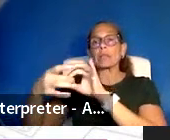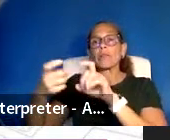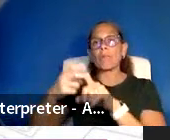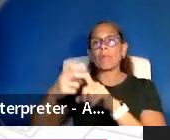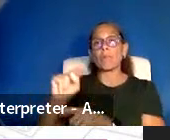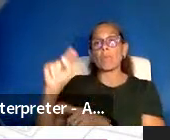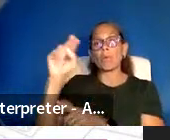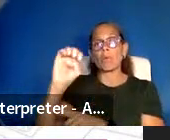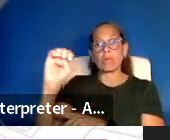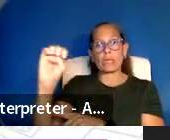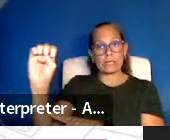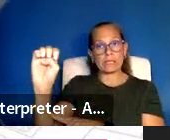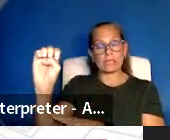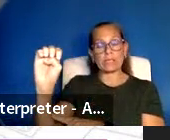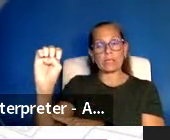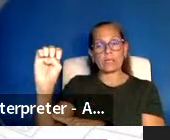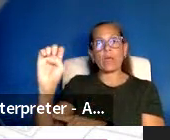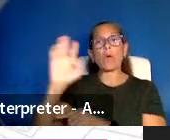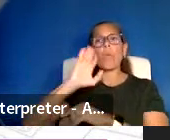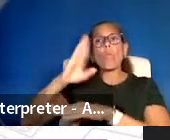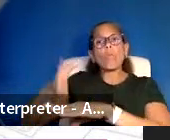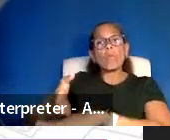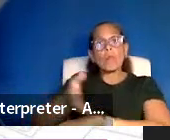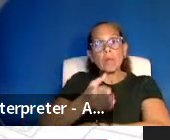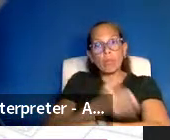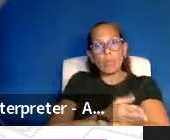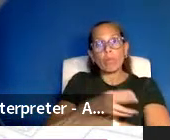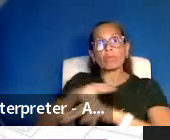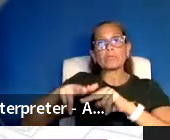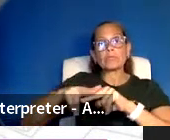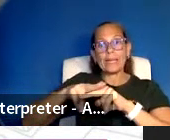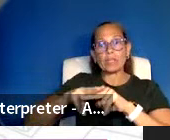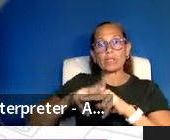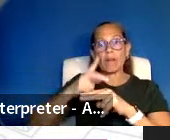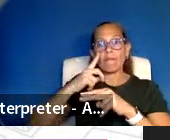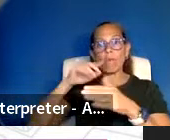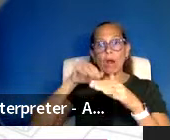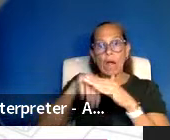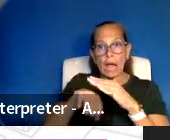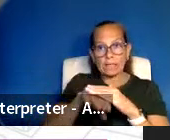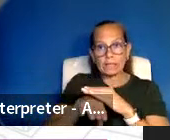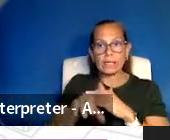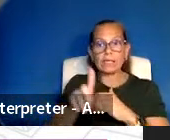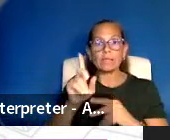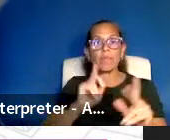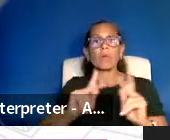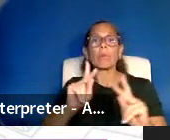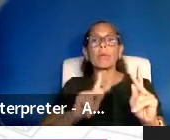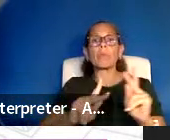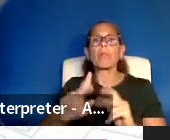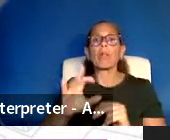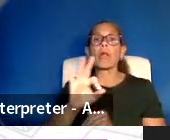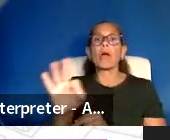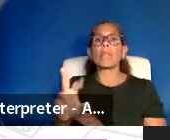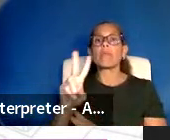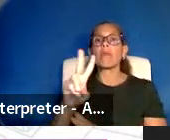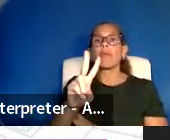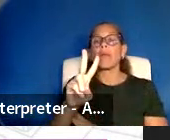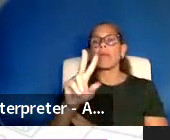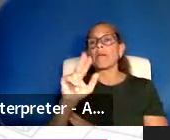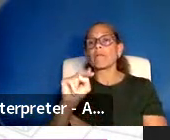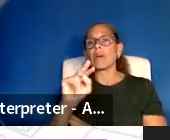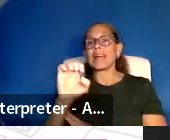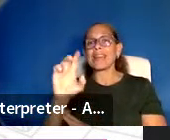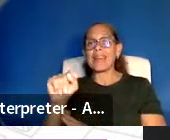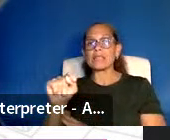would significantly improve the station's access for members of the Van Nest and Morris Park communities to the north of